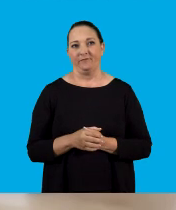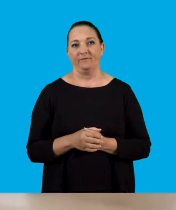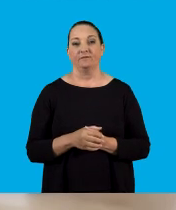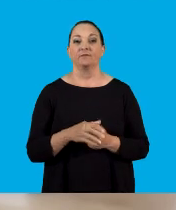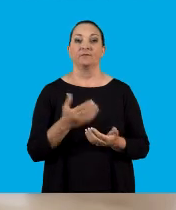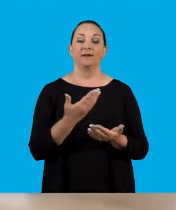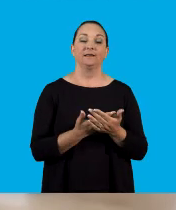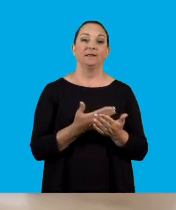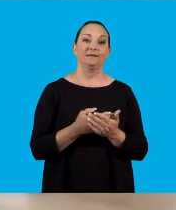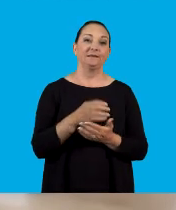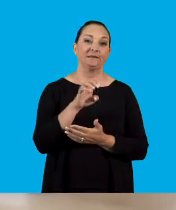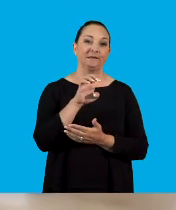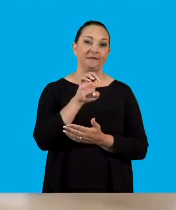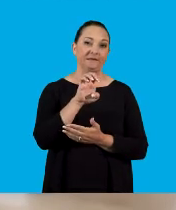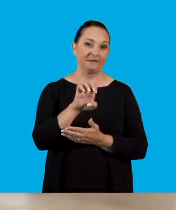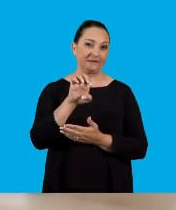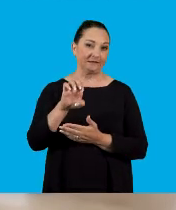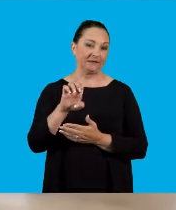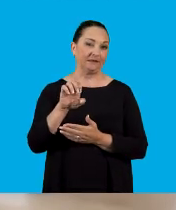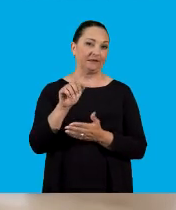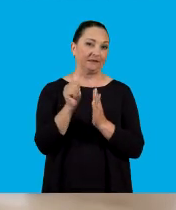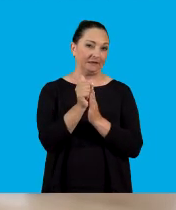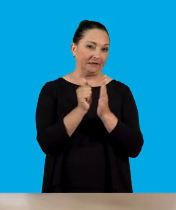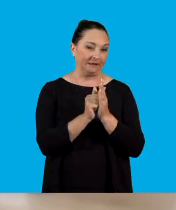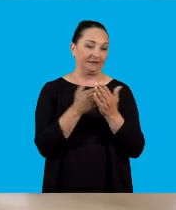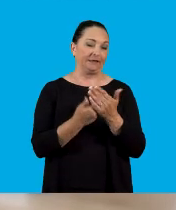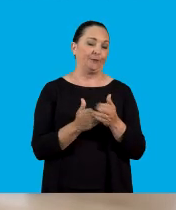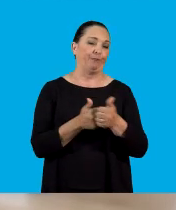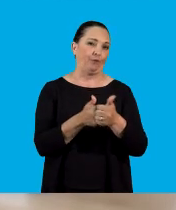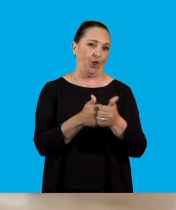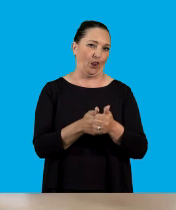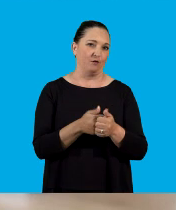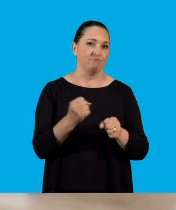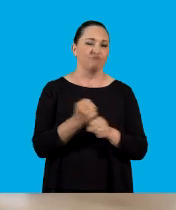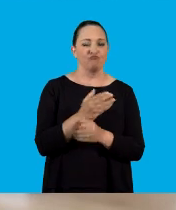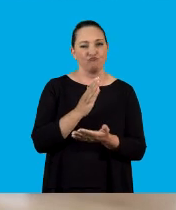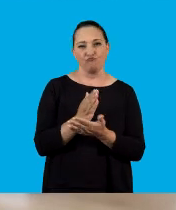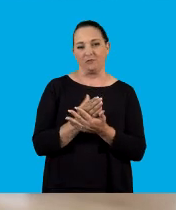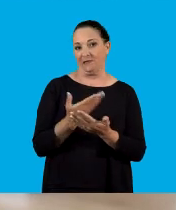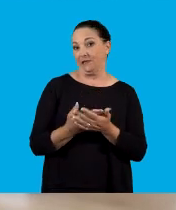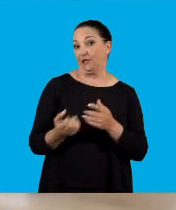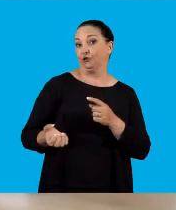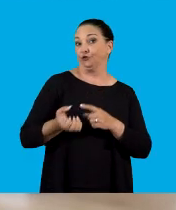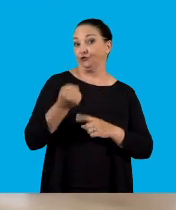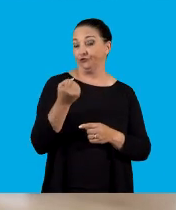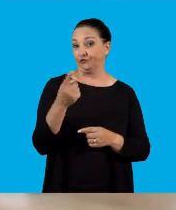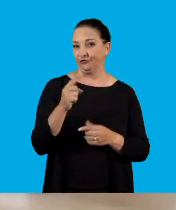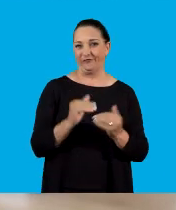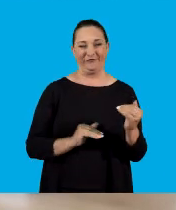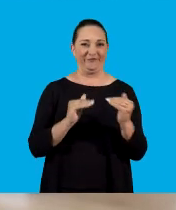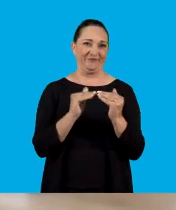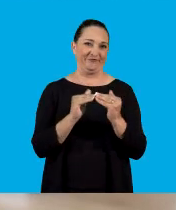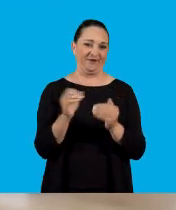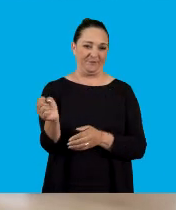as the Employment Equity Act, which focuses largely on now making sure that they achieve fairness in the process